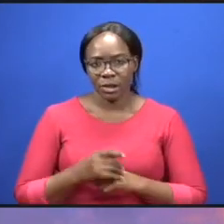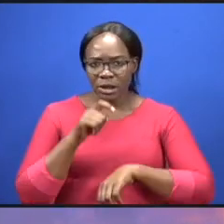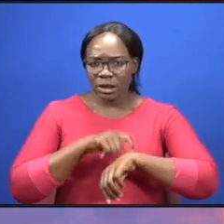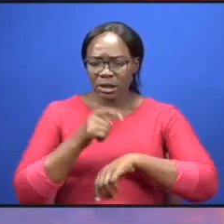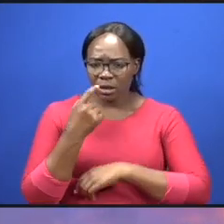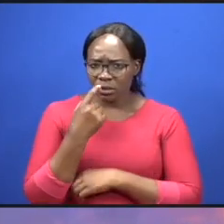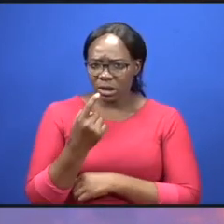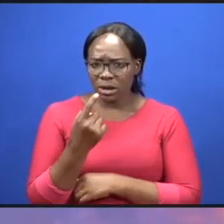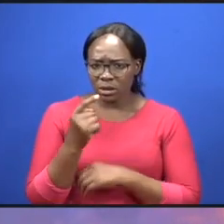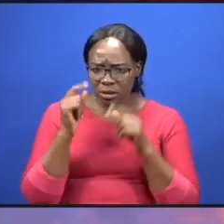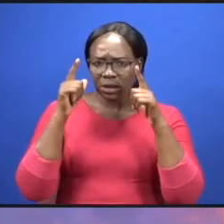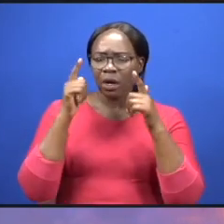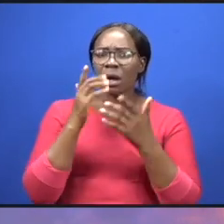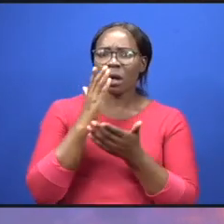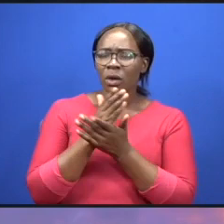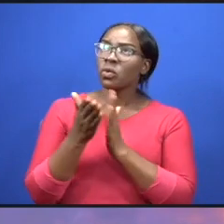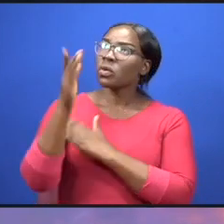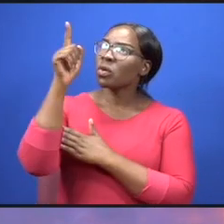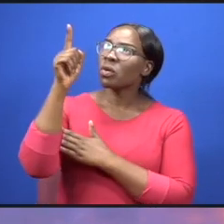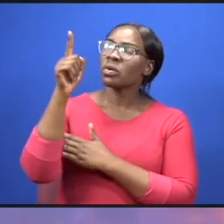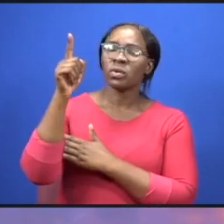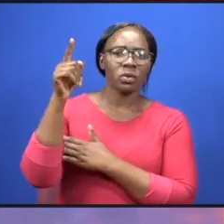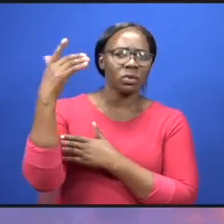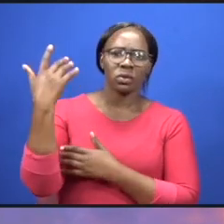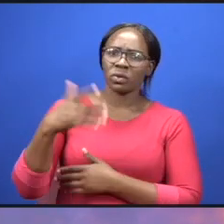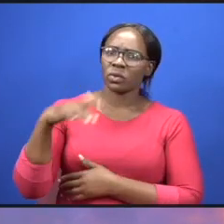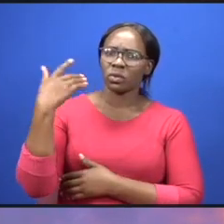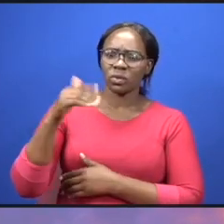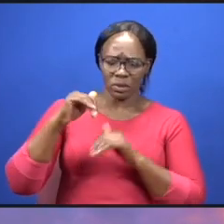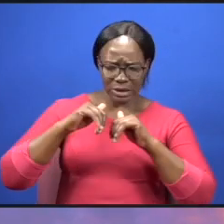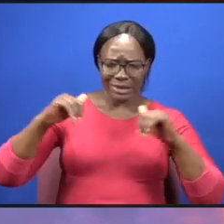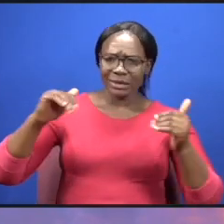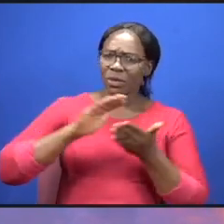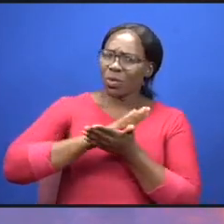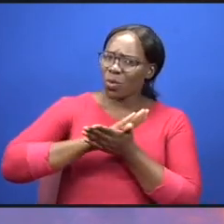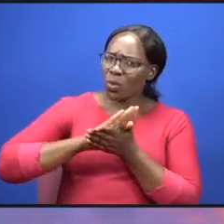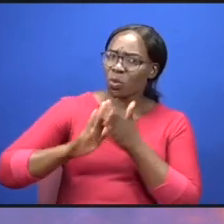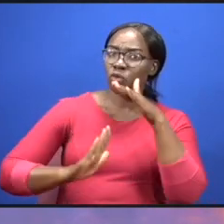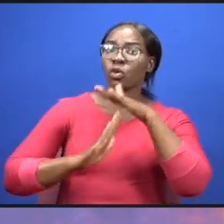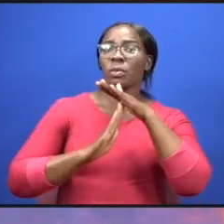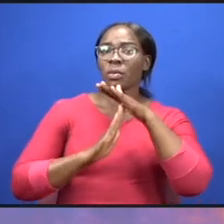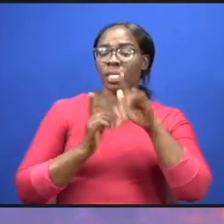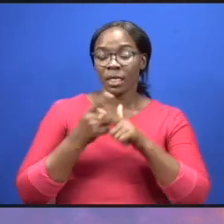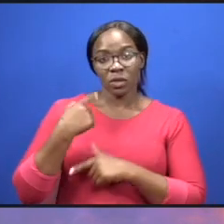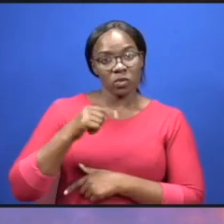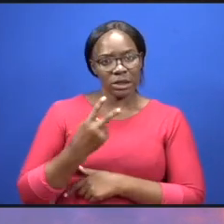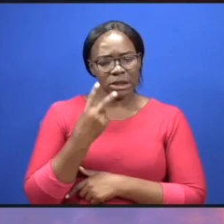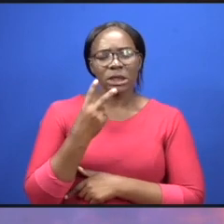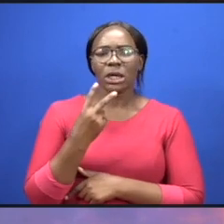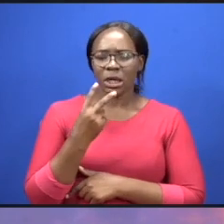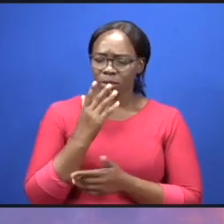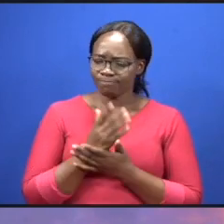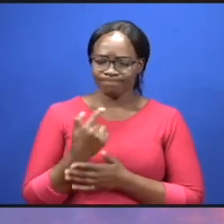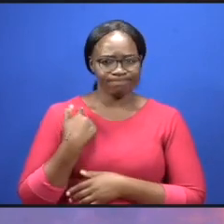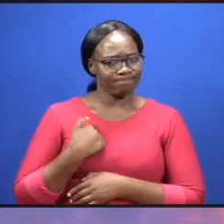we realize that this God is sovereign and set apart and so holy, we realize that we are